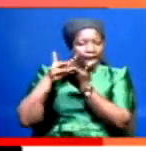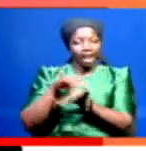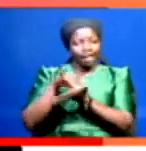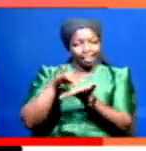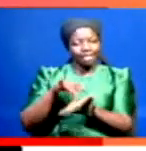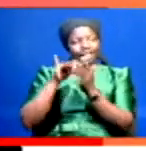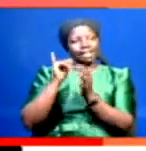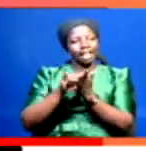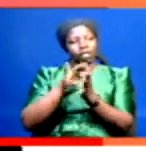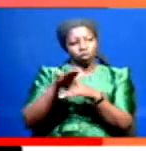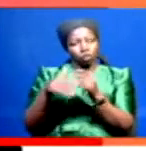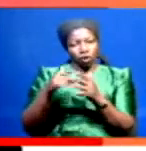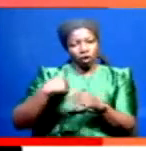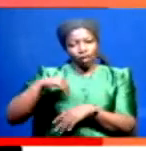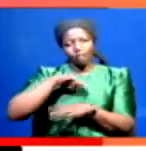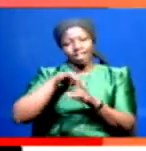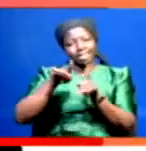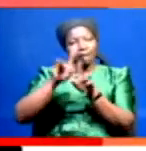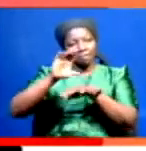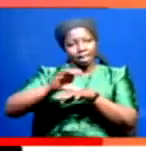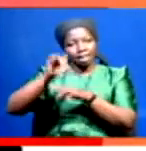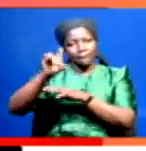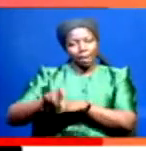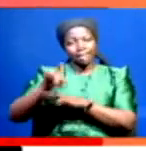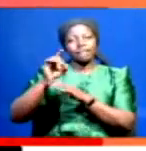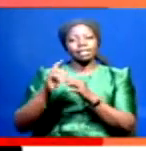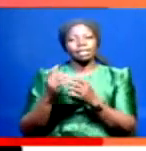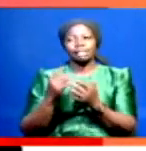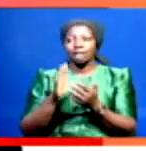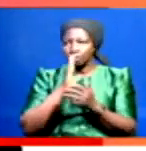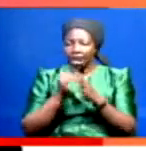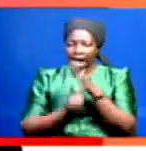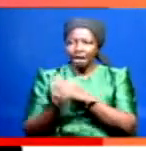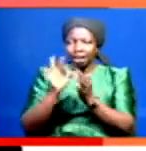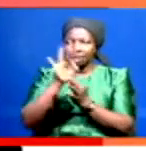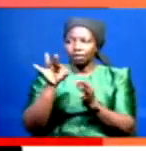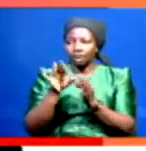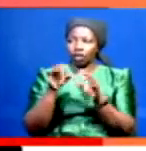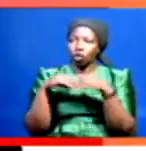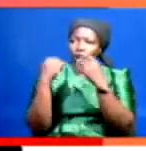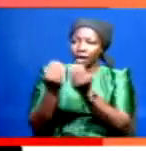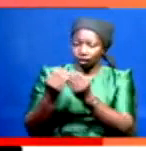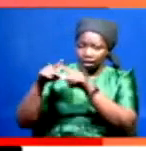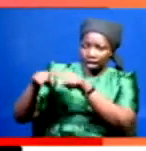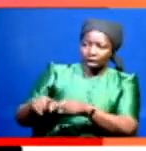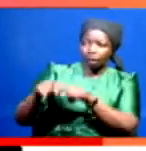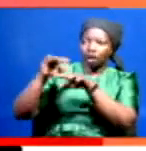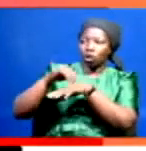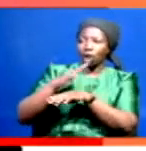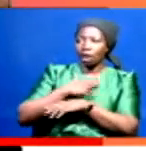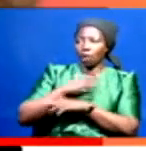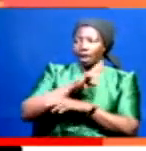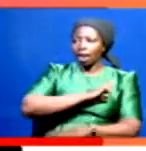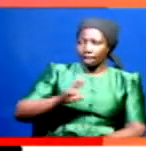churches must belong to certain umbrella bodies. And so we, depending on our religious affiliations and